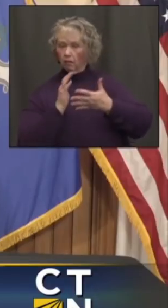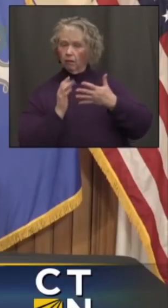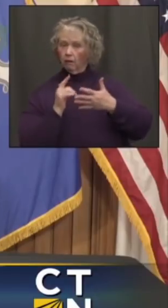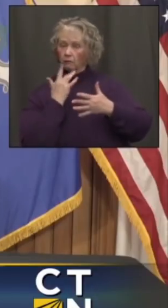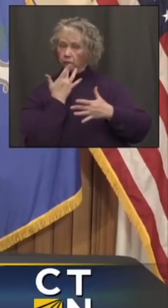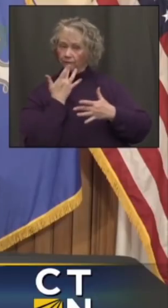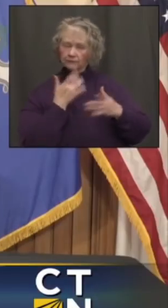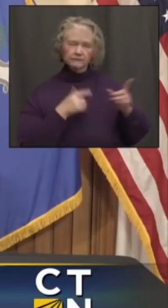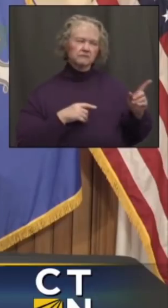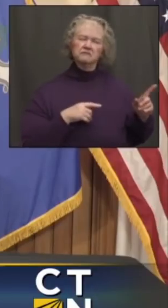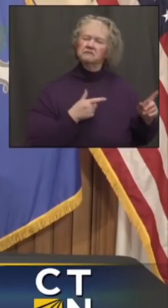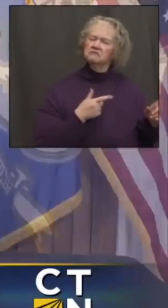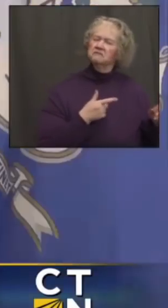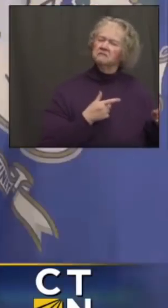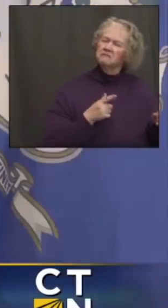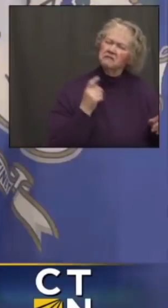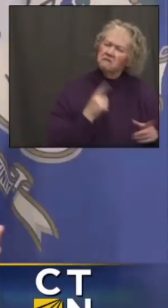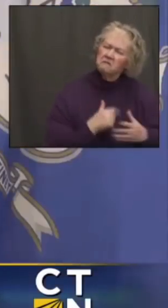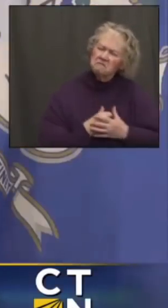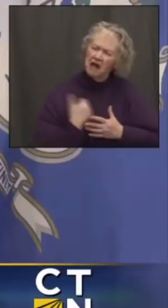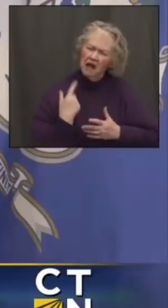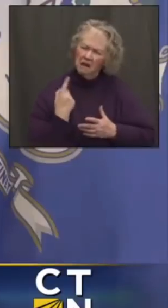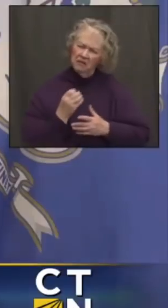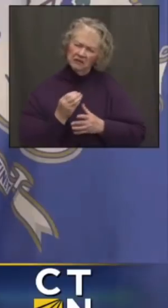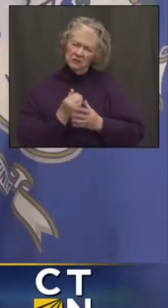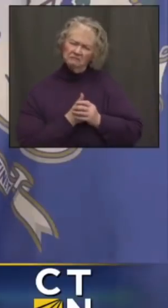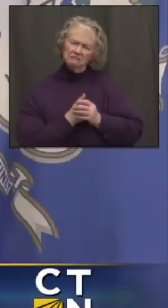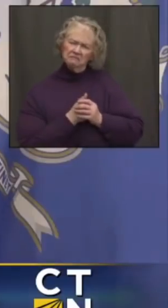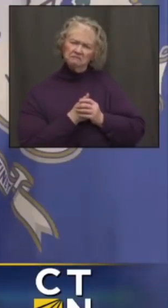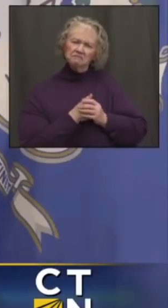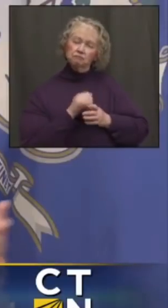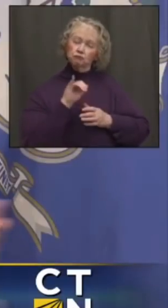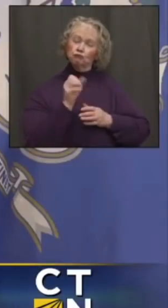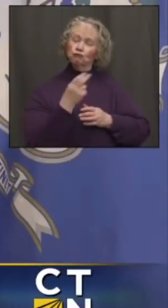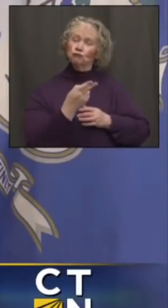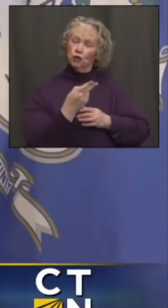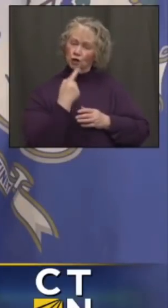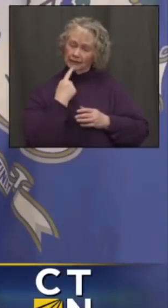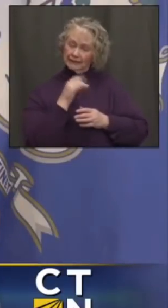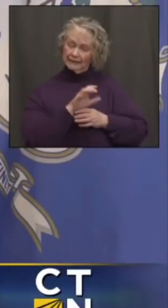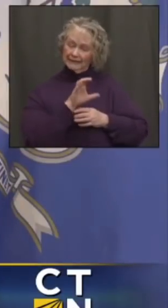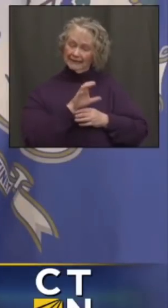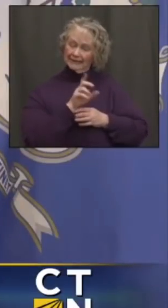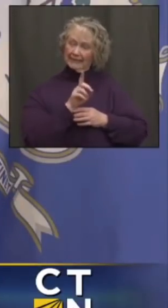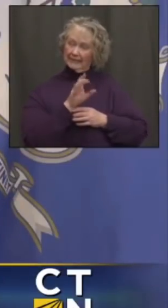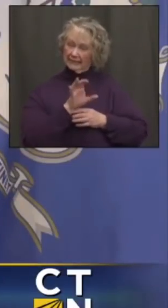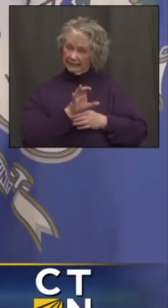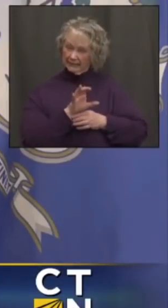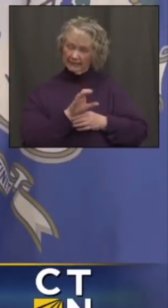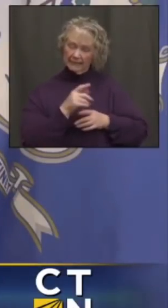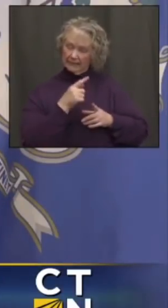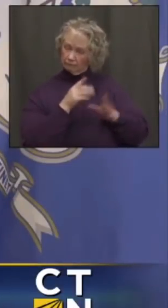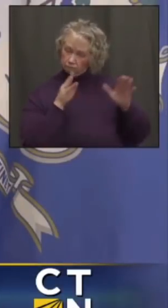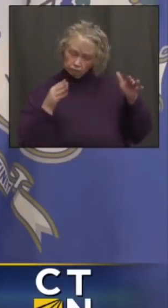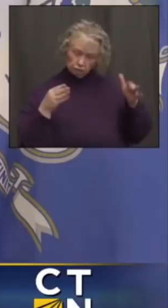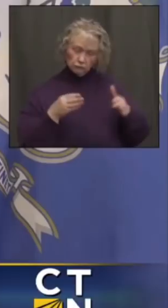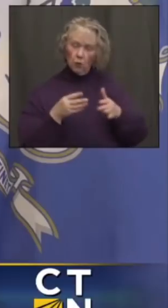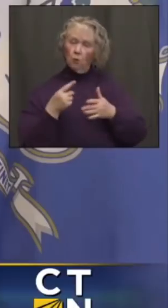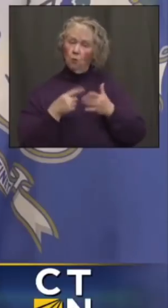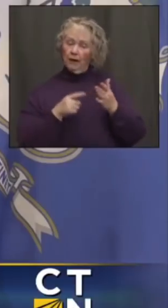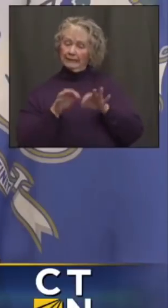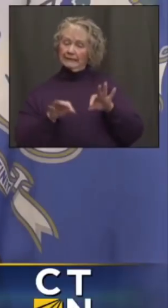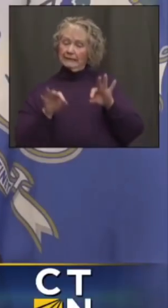difficult task to do, but I'm just wondering, are there going to be any kind of specific recommendations being made prior to